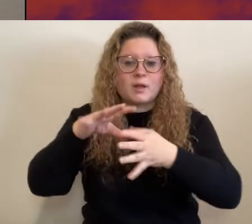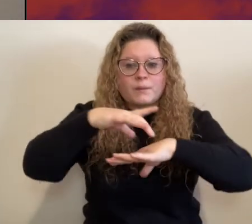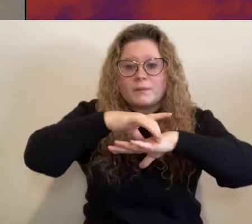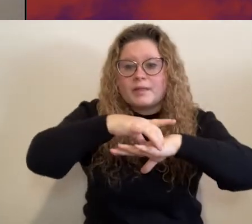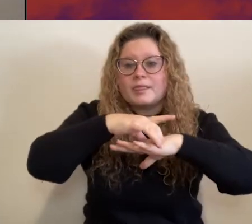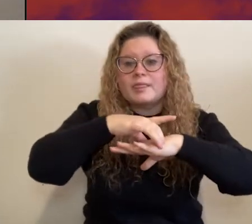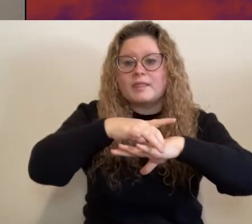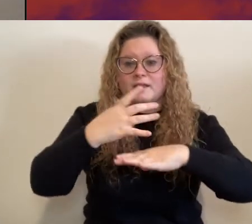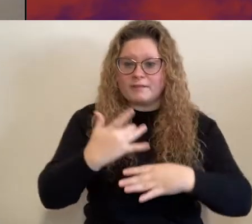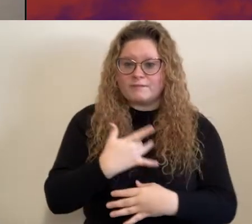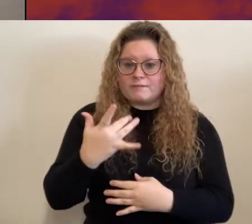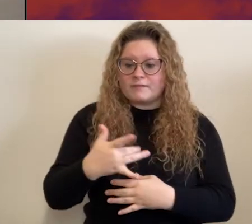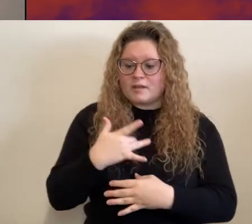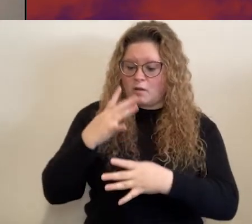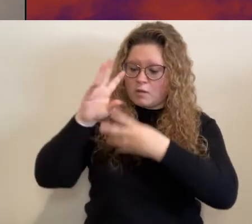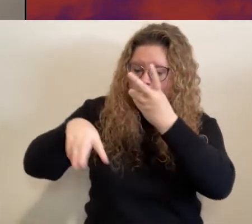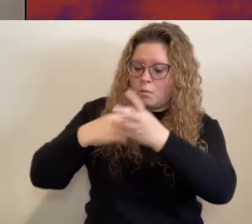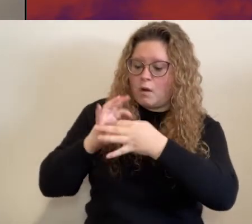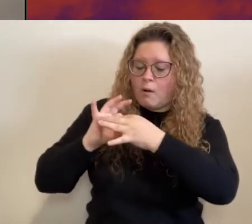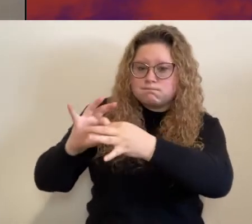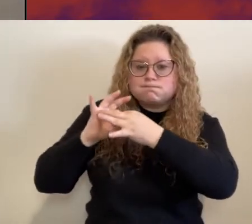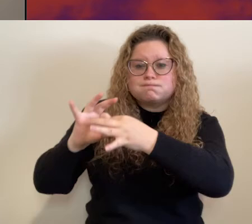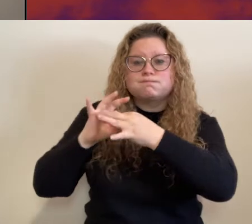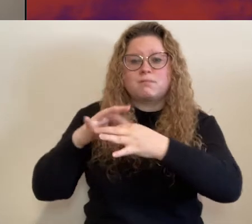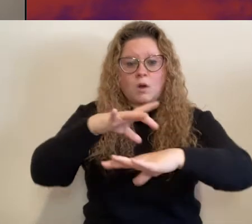to bury deep. Earth fuels our creativity.